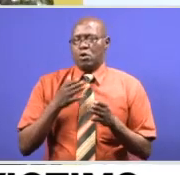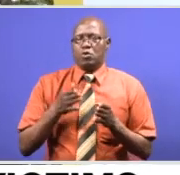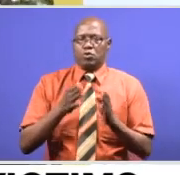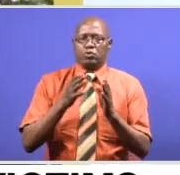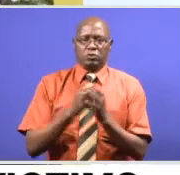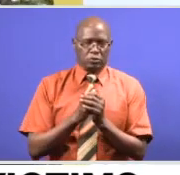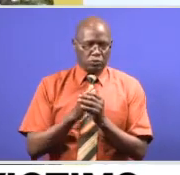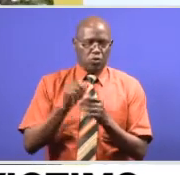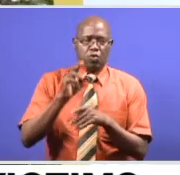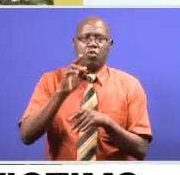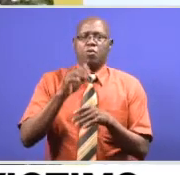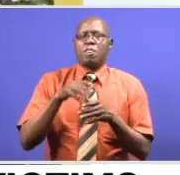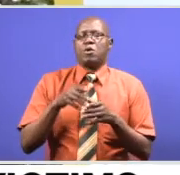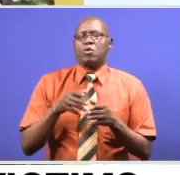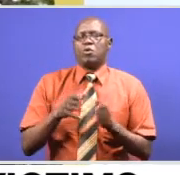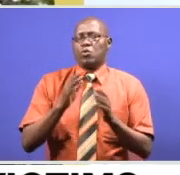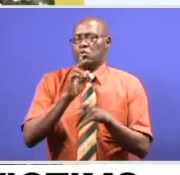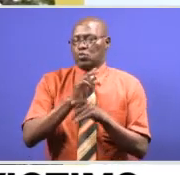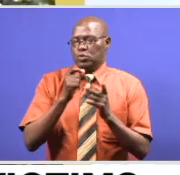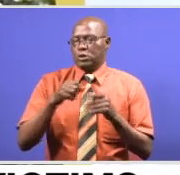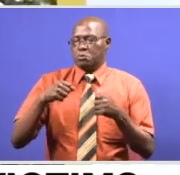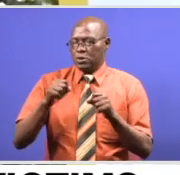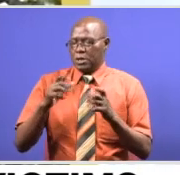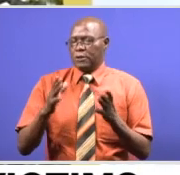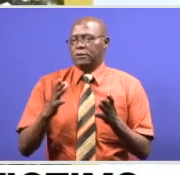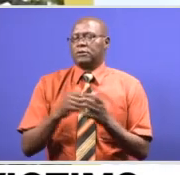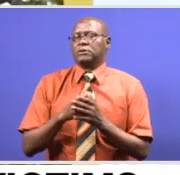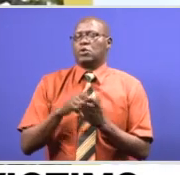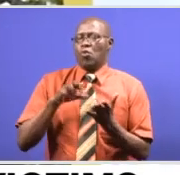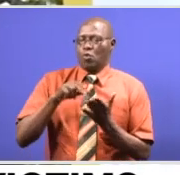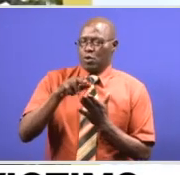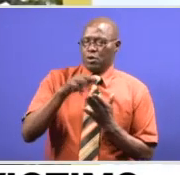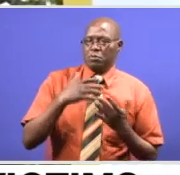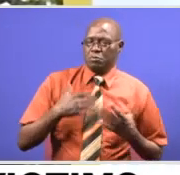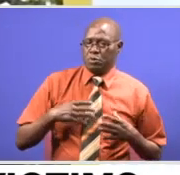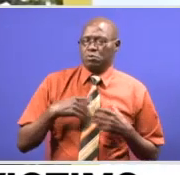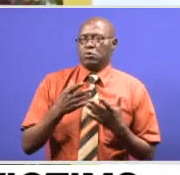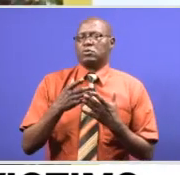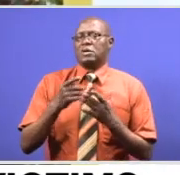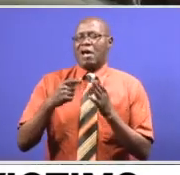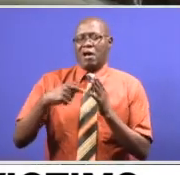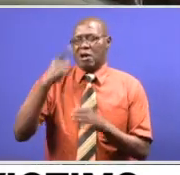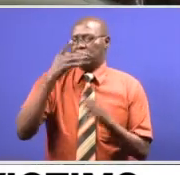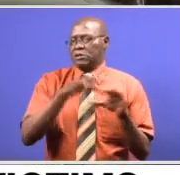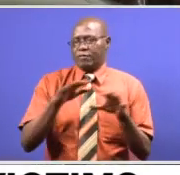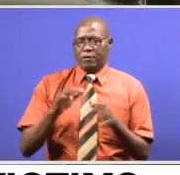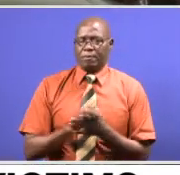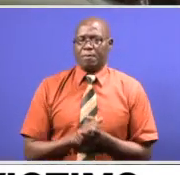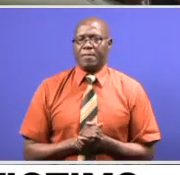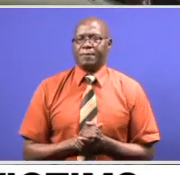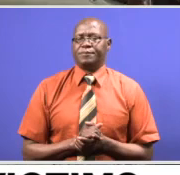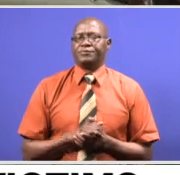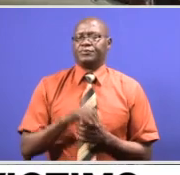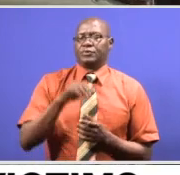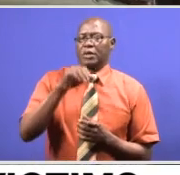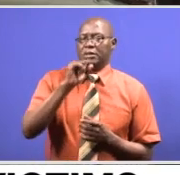road users, including boda-boda riders, pedestrians, school-going children, are paying the highest price. Sibaya disclosed that as